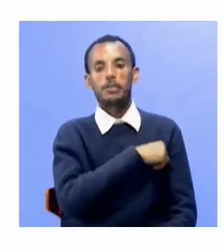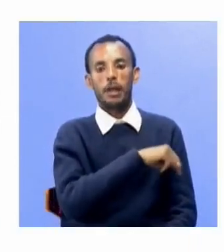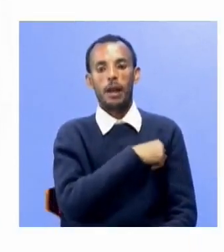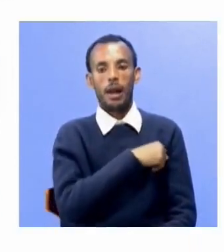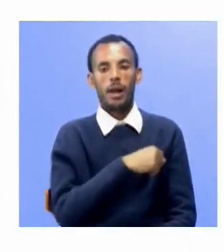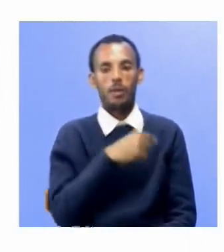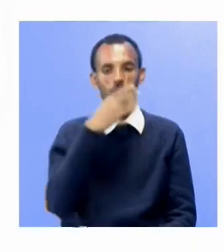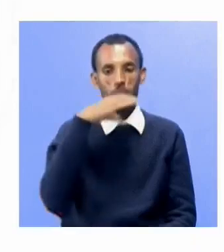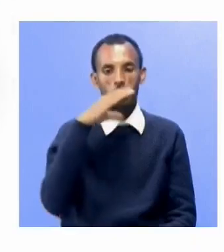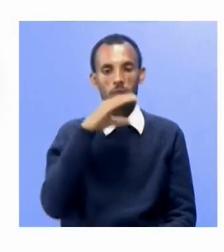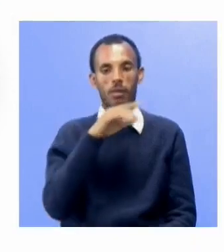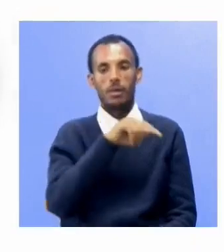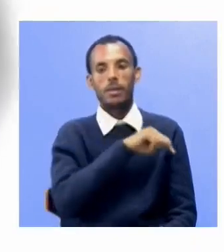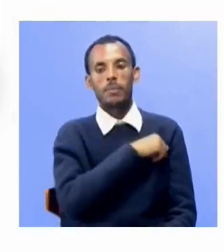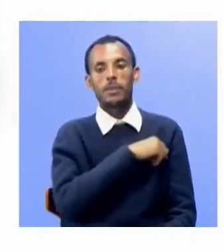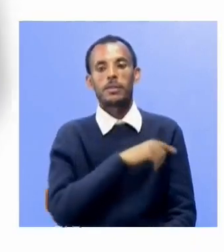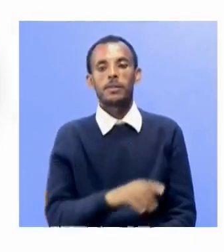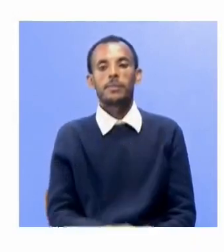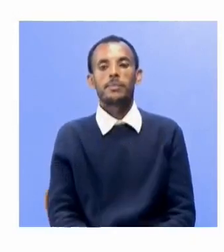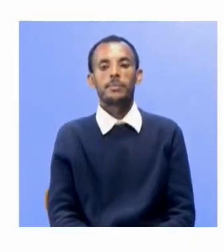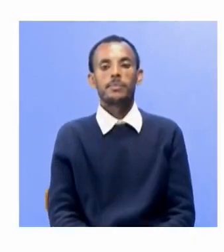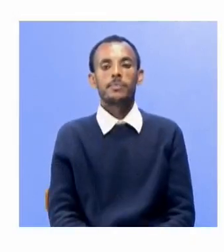temperature